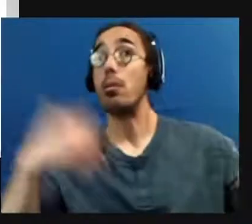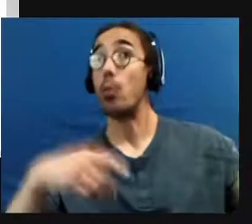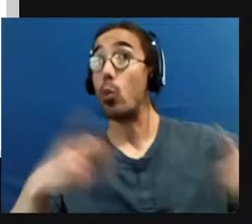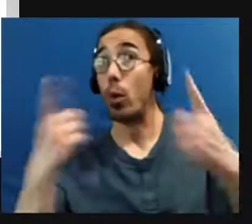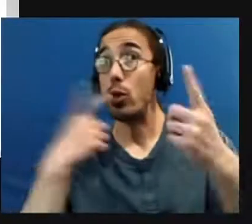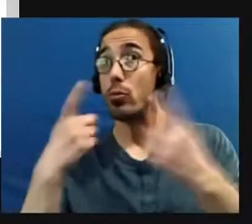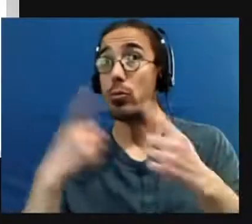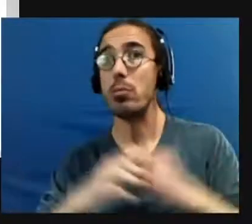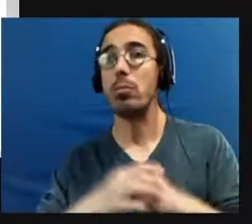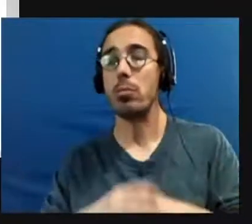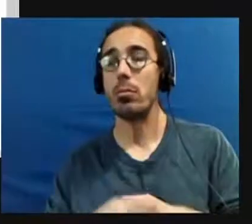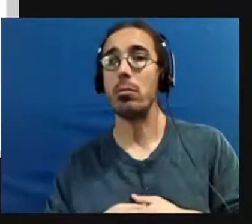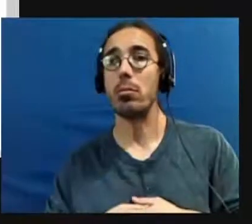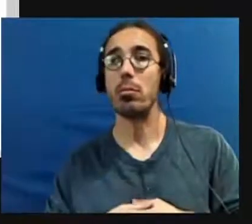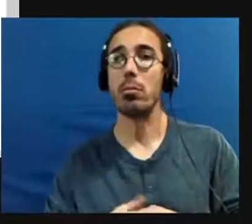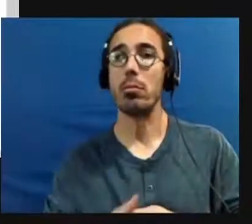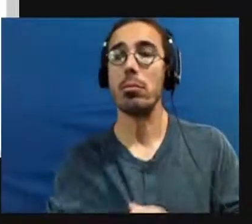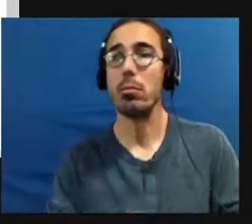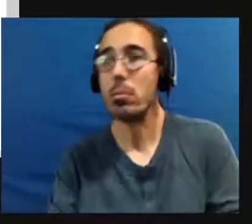Here we